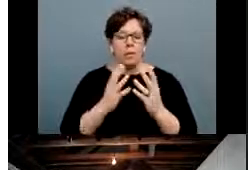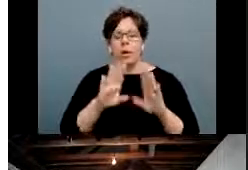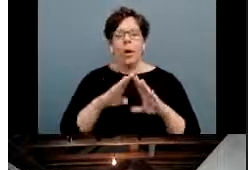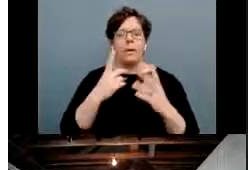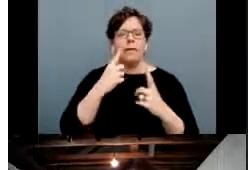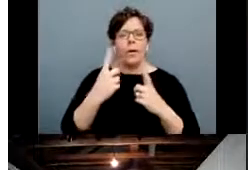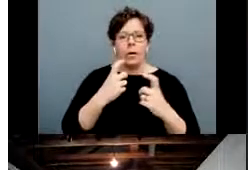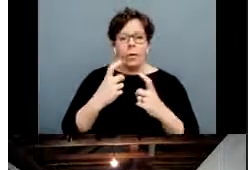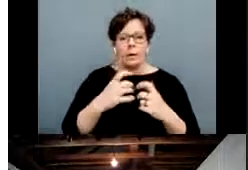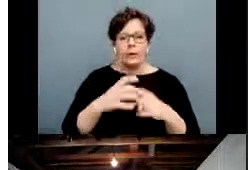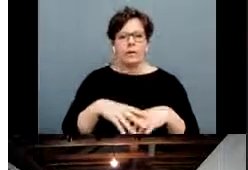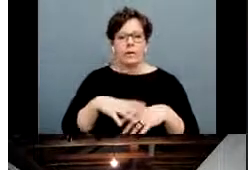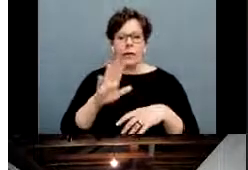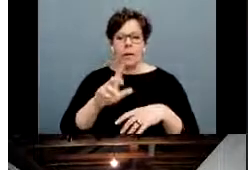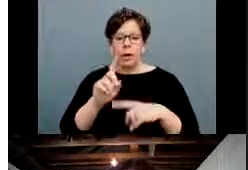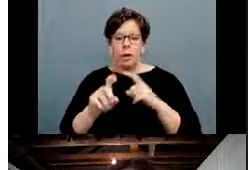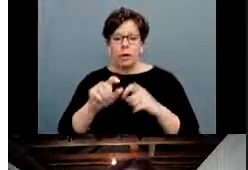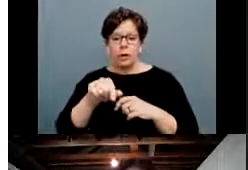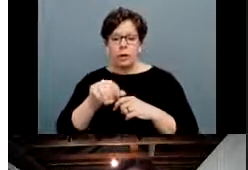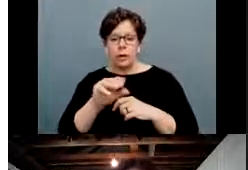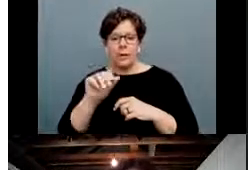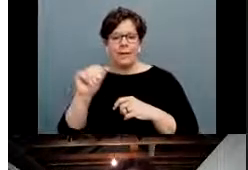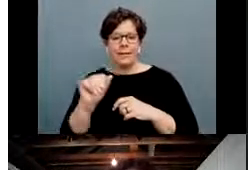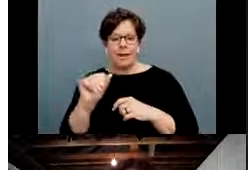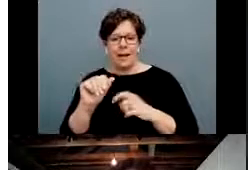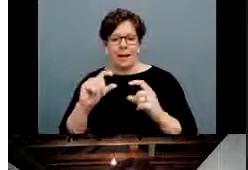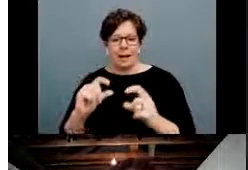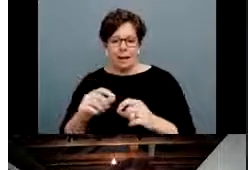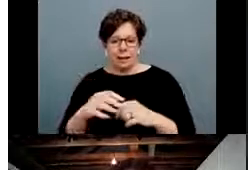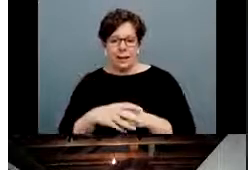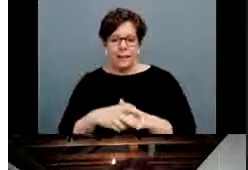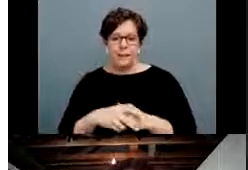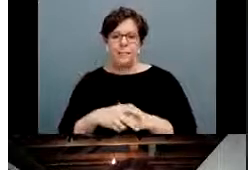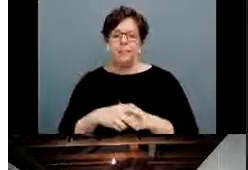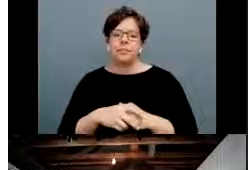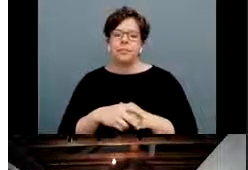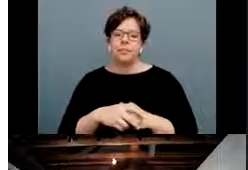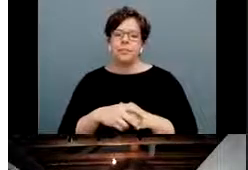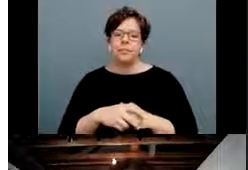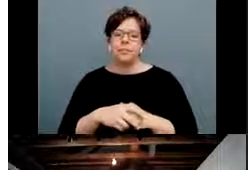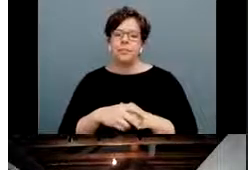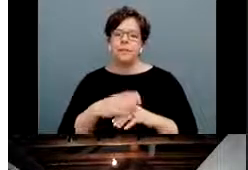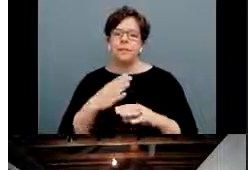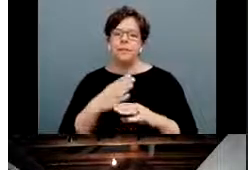your questions into us through the Q&A box. But before we get started, I wanted to just kind of put this out to Valerie